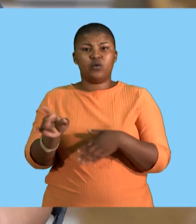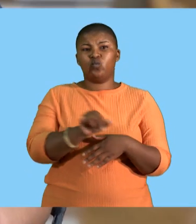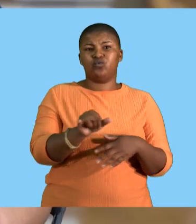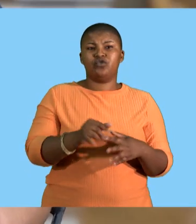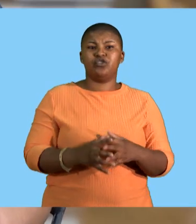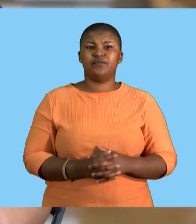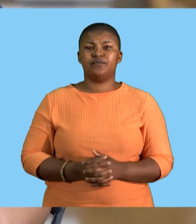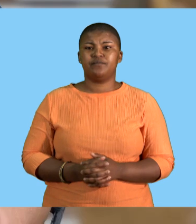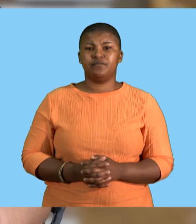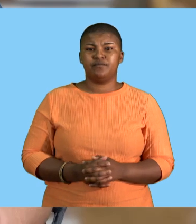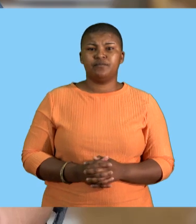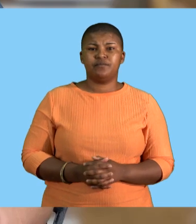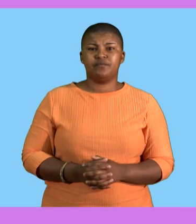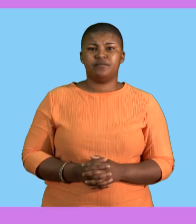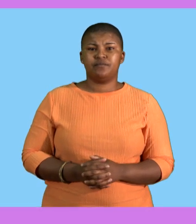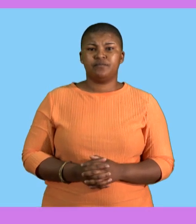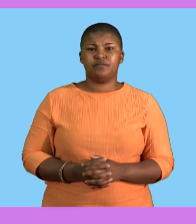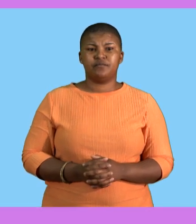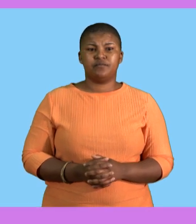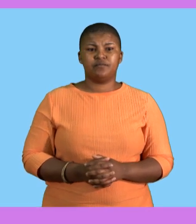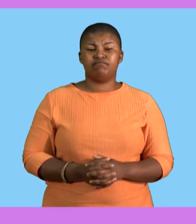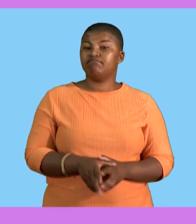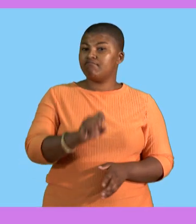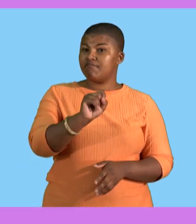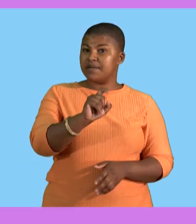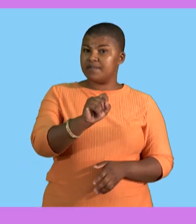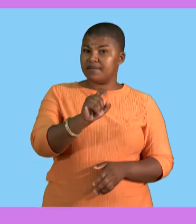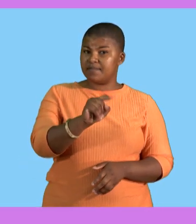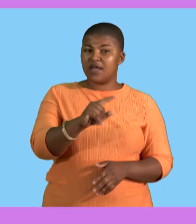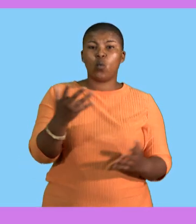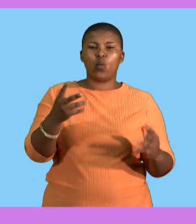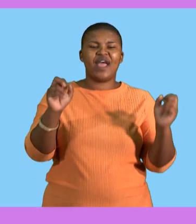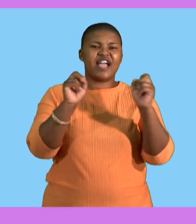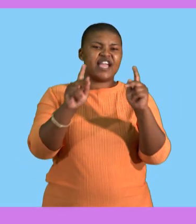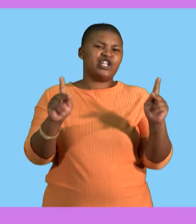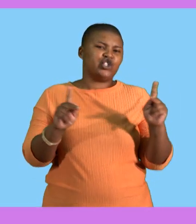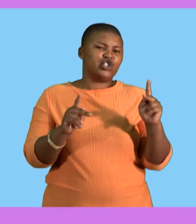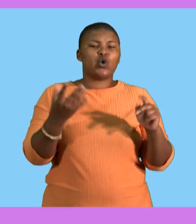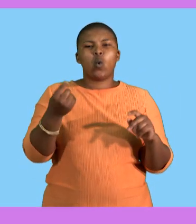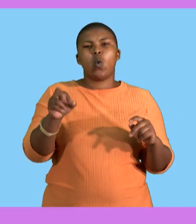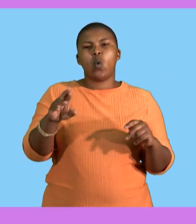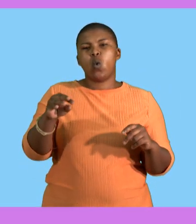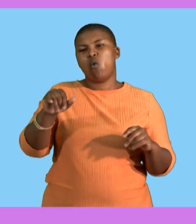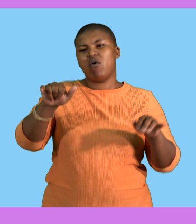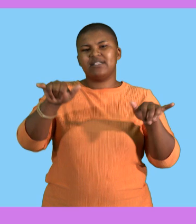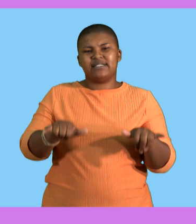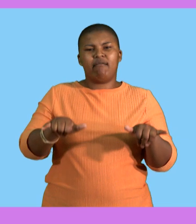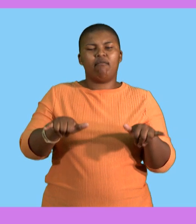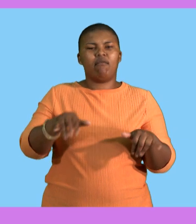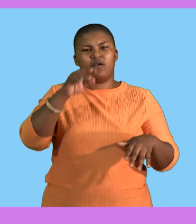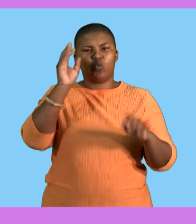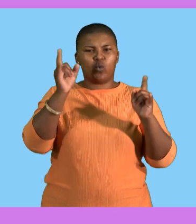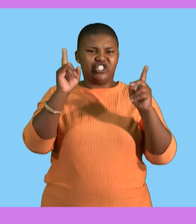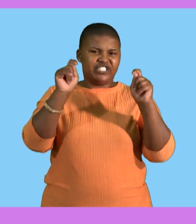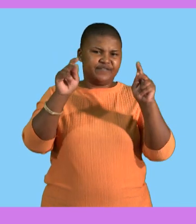the house? That is going to be the door in the kitchen or the living room. And then